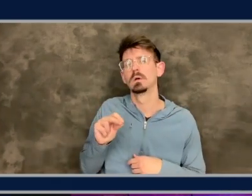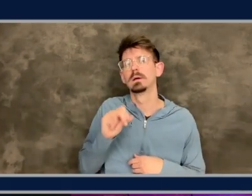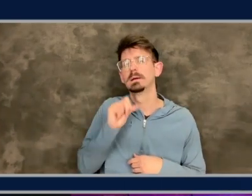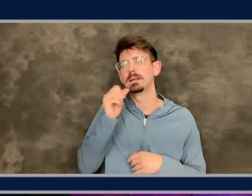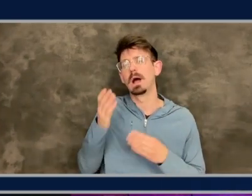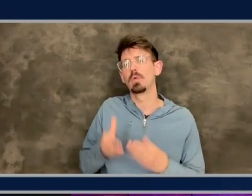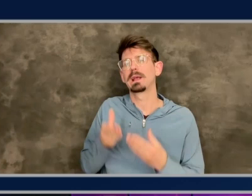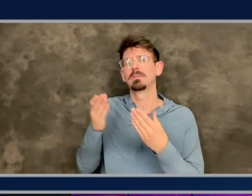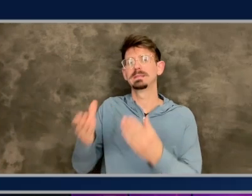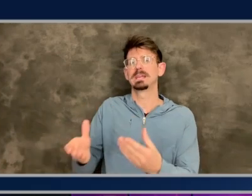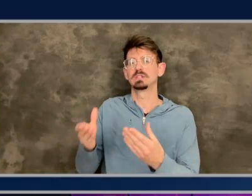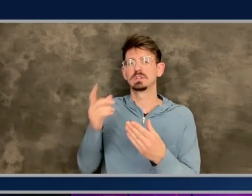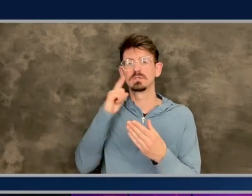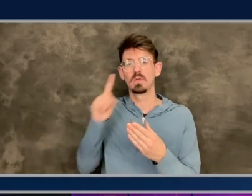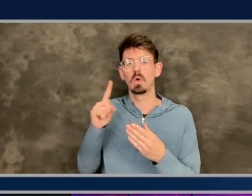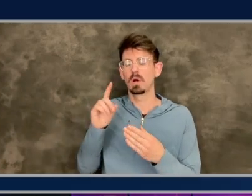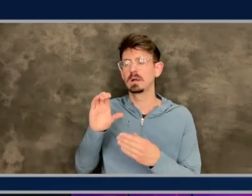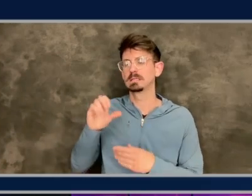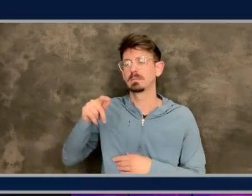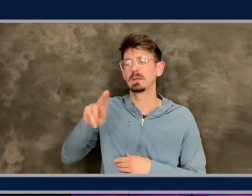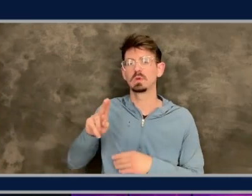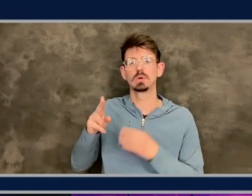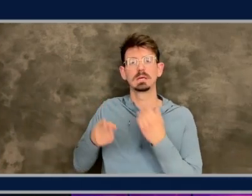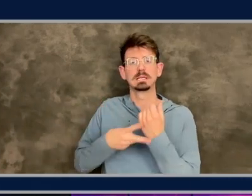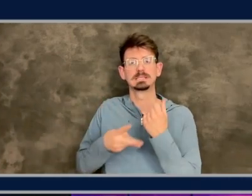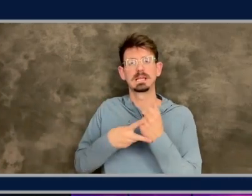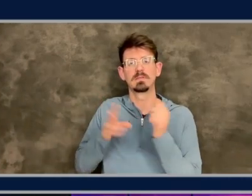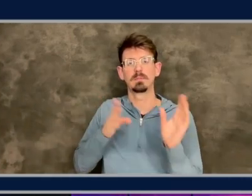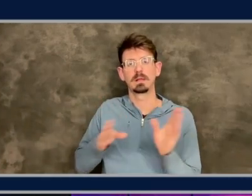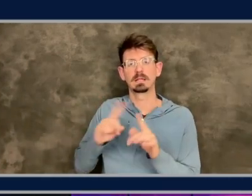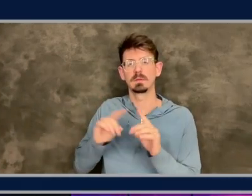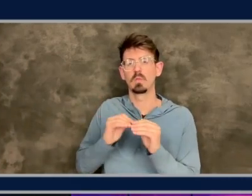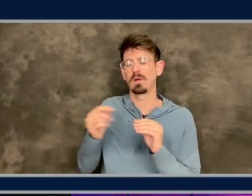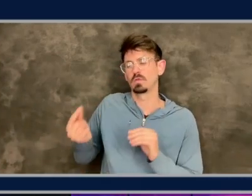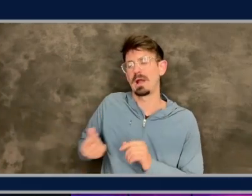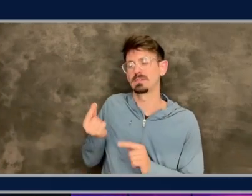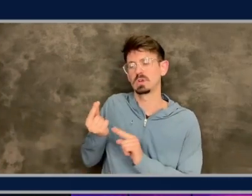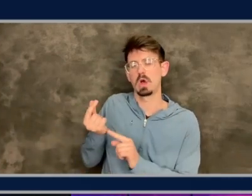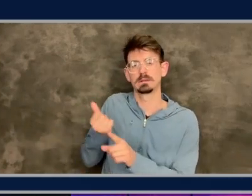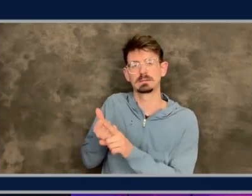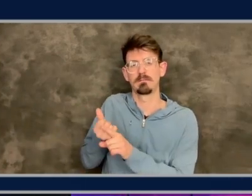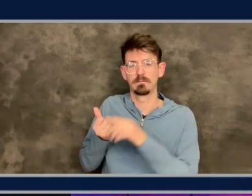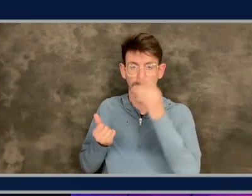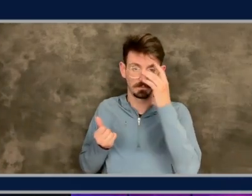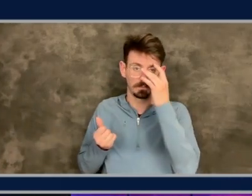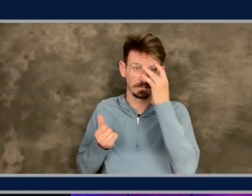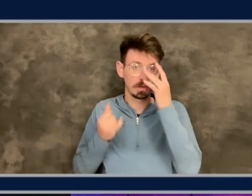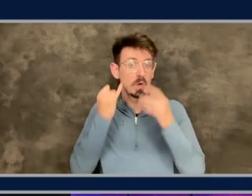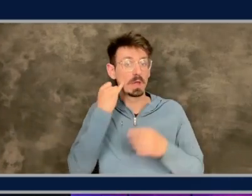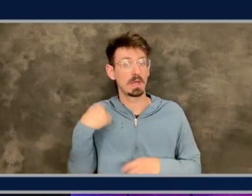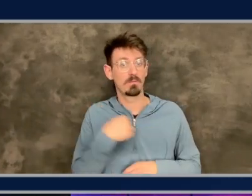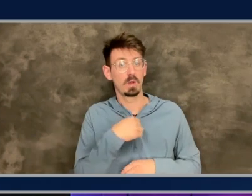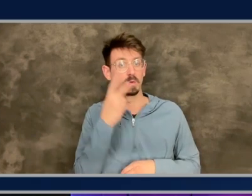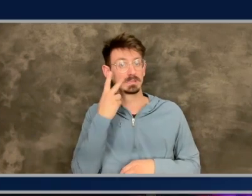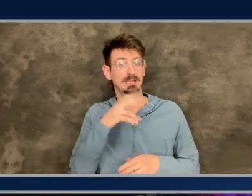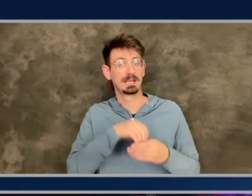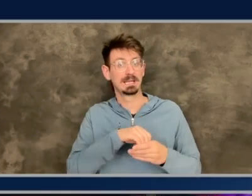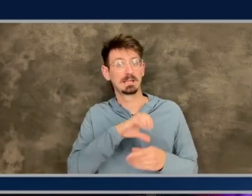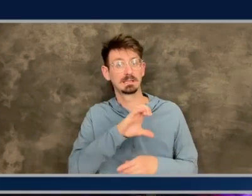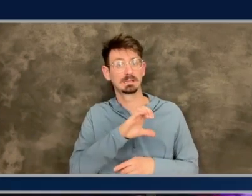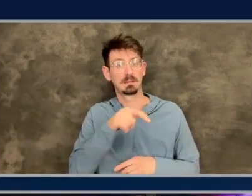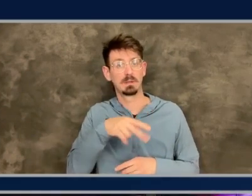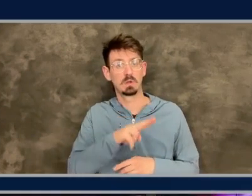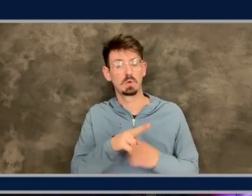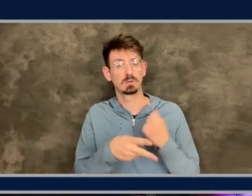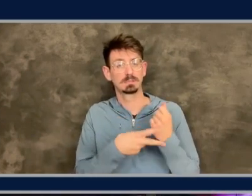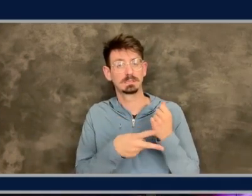compute savings plans, but it's more on the Graviton side. Okay, so if you're going to see it in the compute savings plan, you will also, it's part